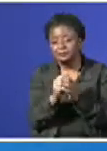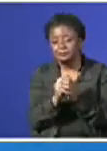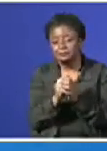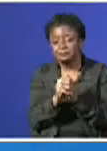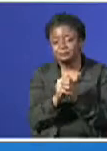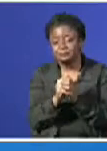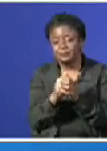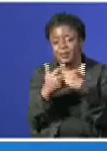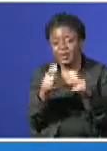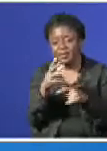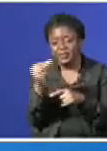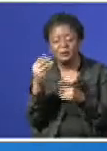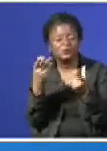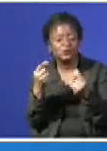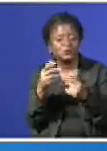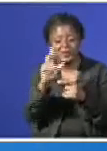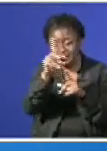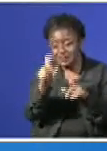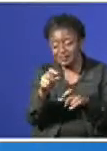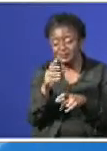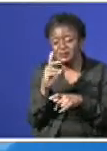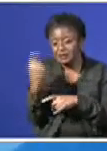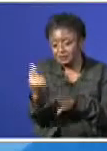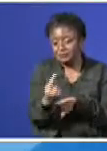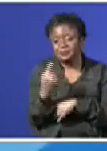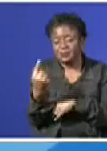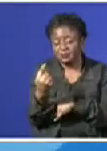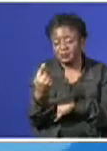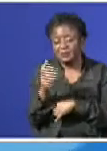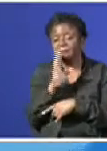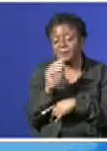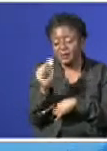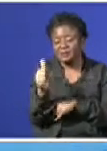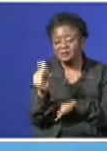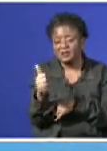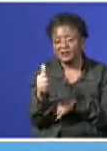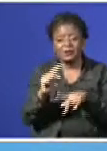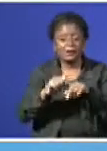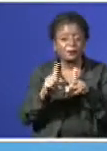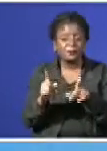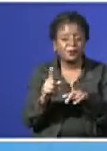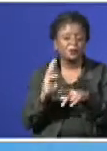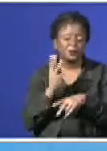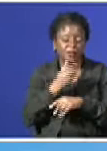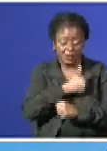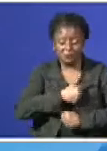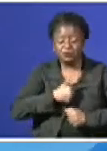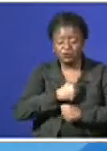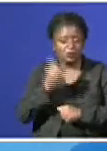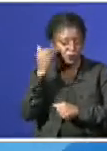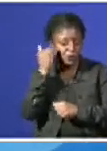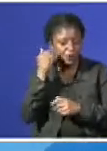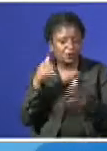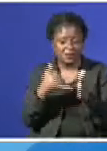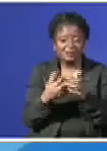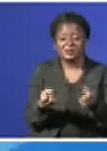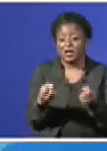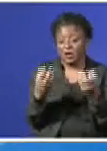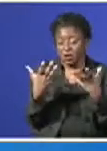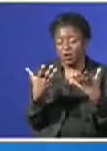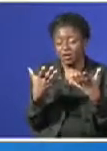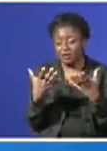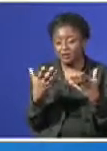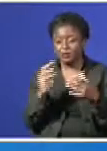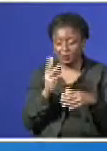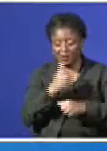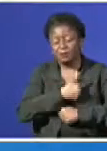alone and let them do their test by themselves. But, you know, we appreciate, we know it's a lot.